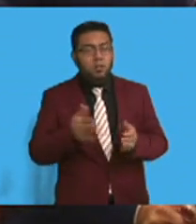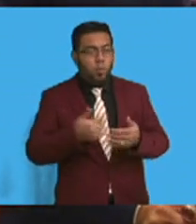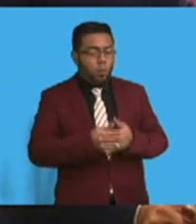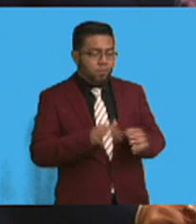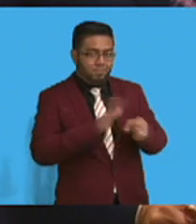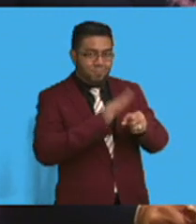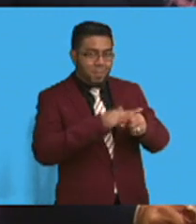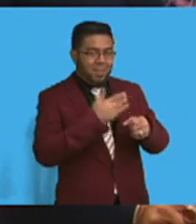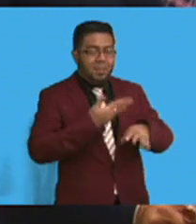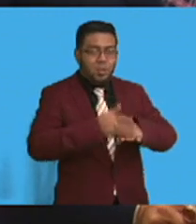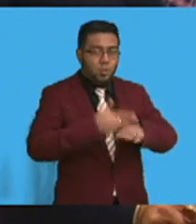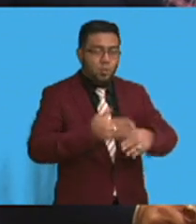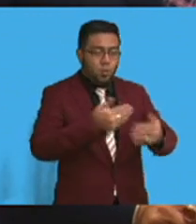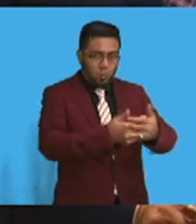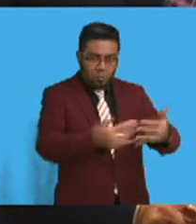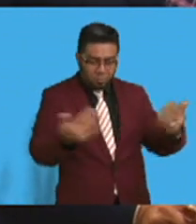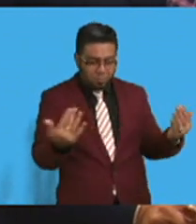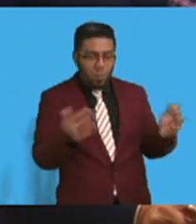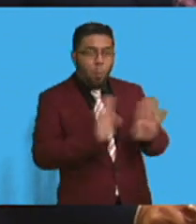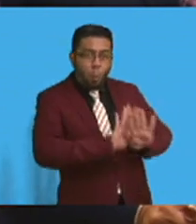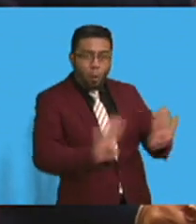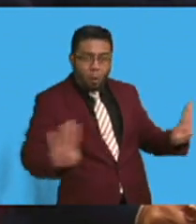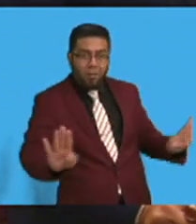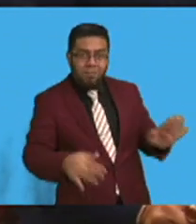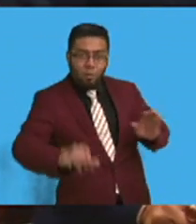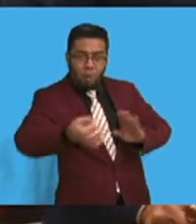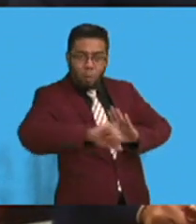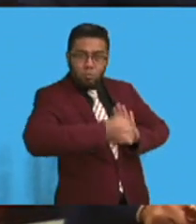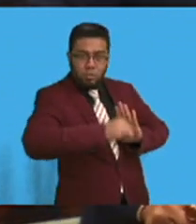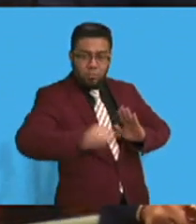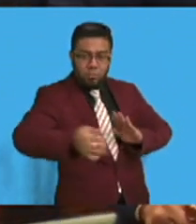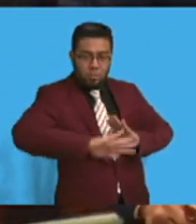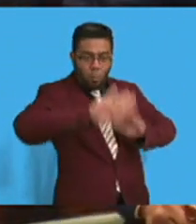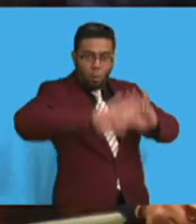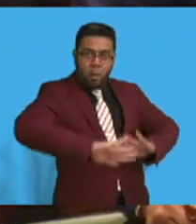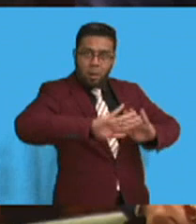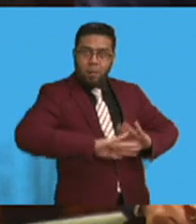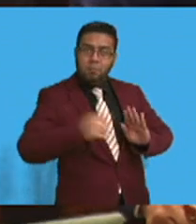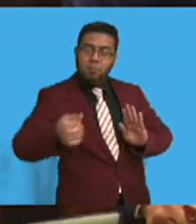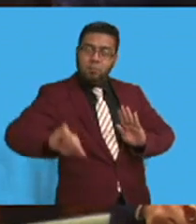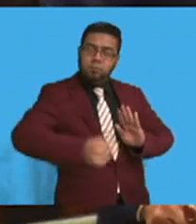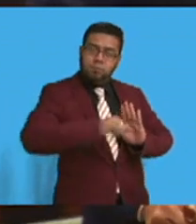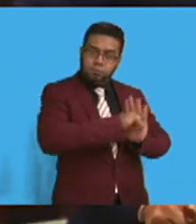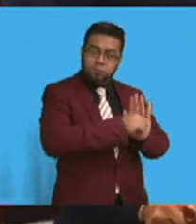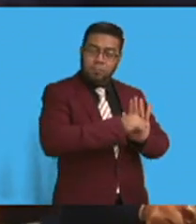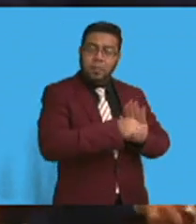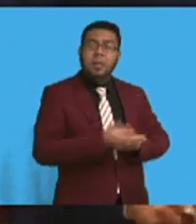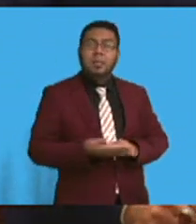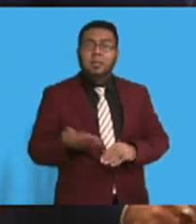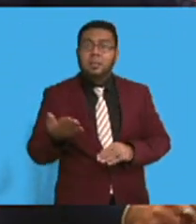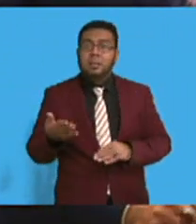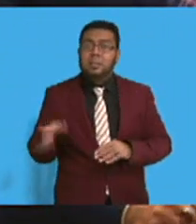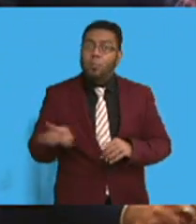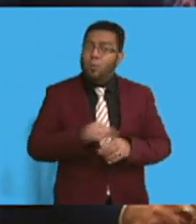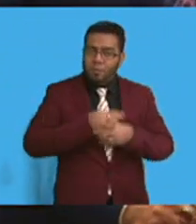seawalls, drone and wave breakwaters, for villages and communities faced with the threat of coastal erosion. We're rolling